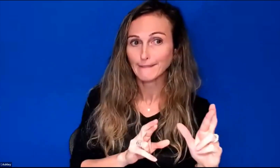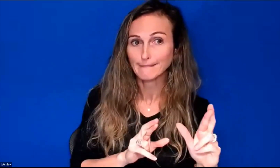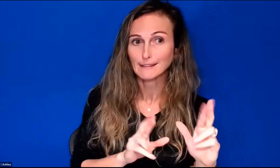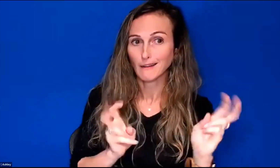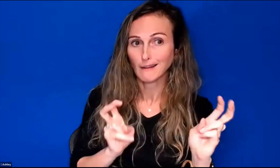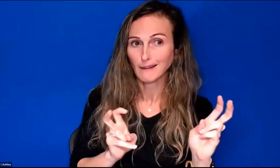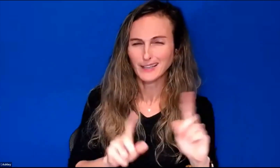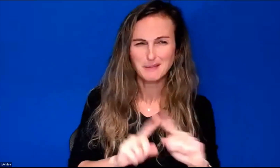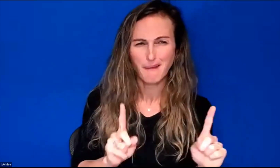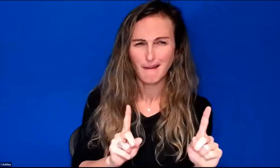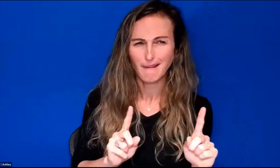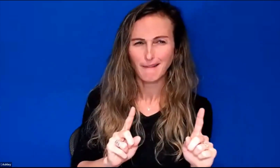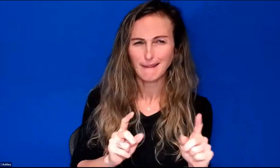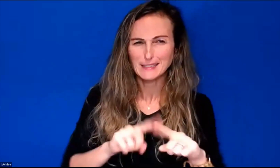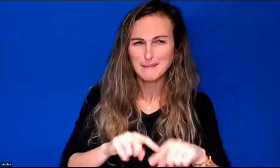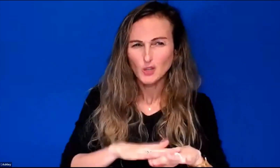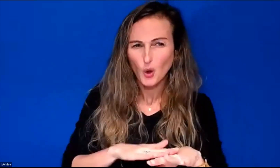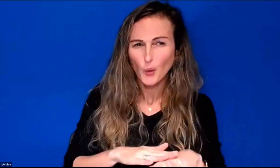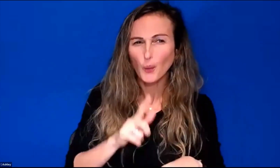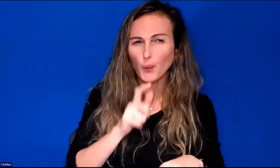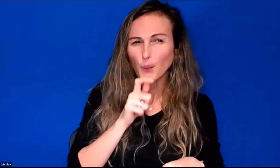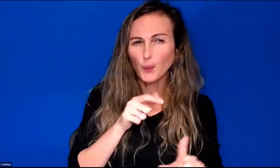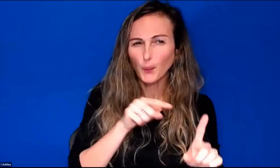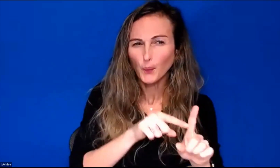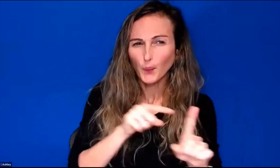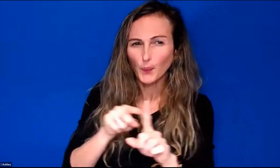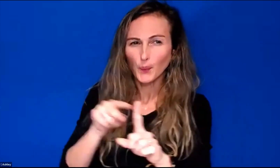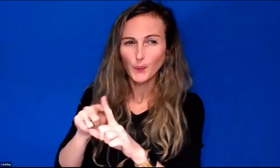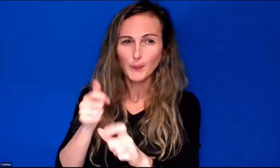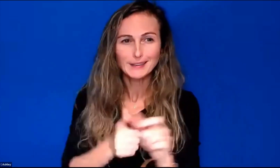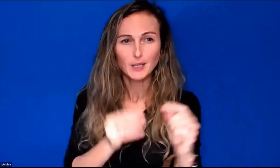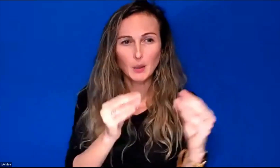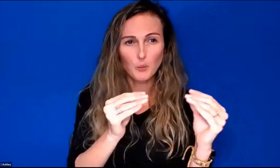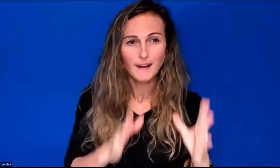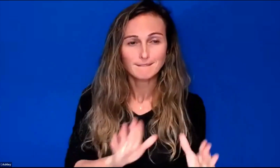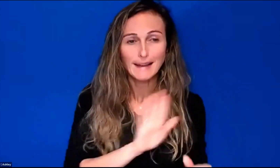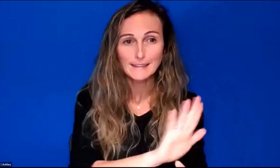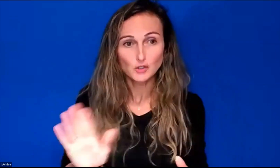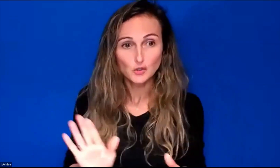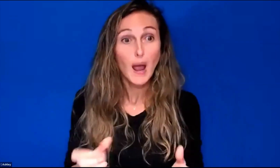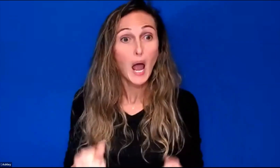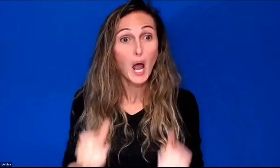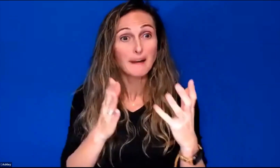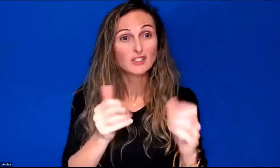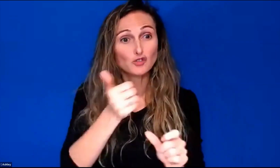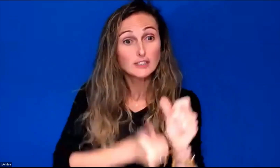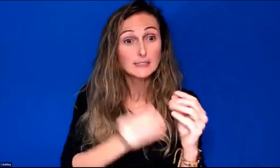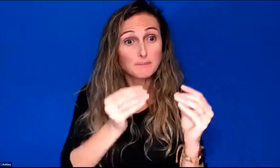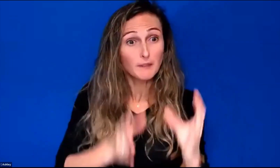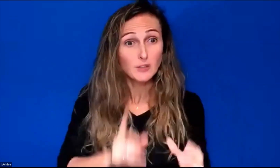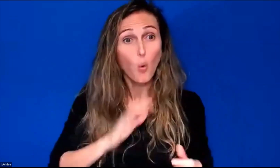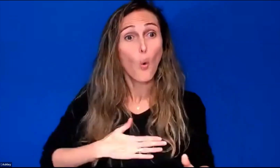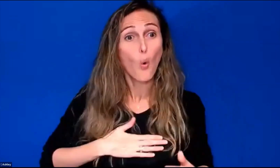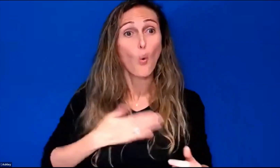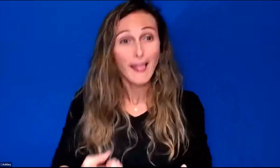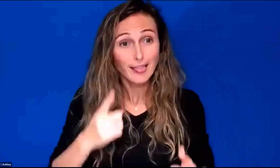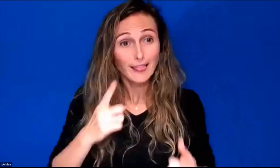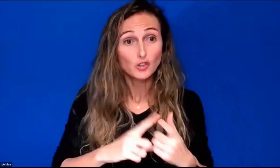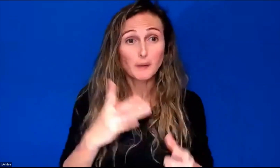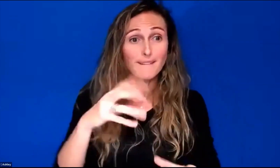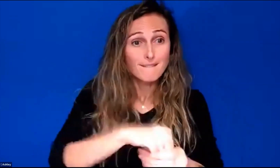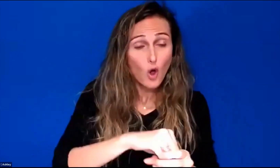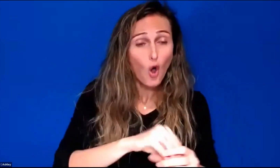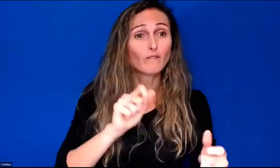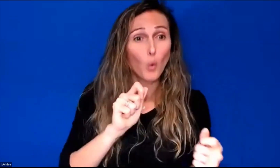depends on, you know, who the professor is and how much they are willing to be involved into the success of the student.